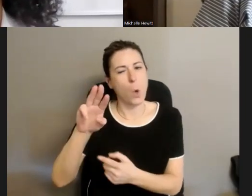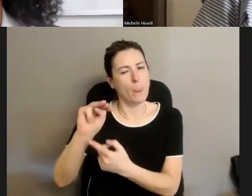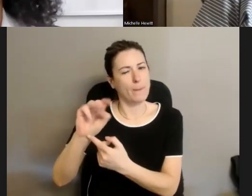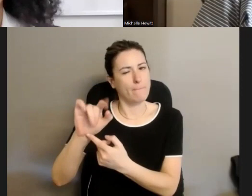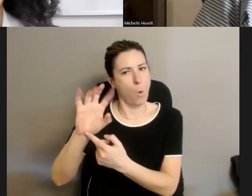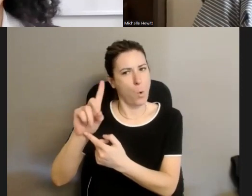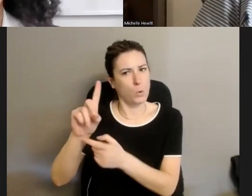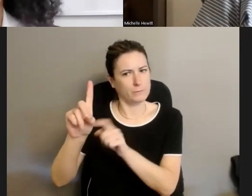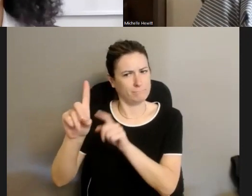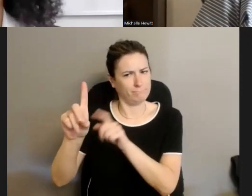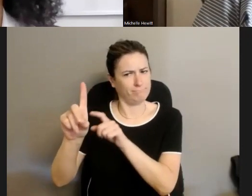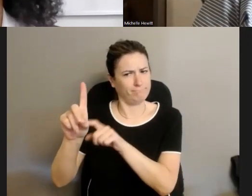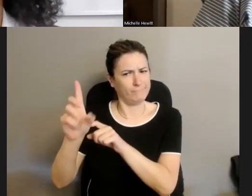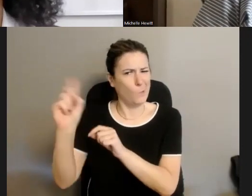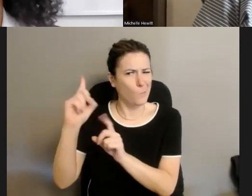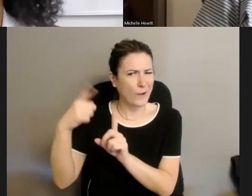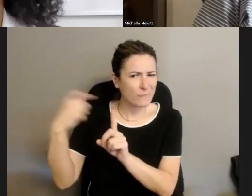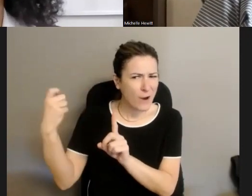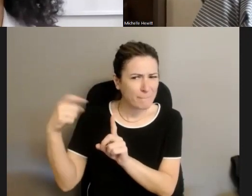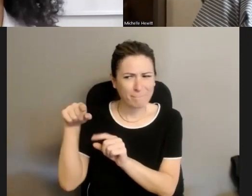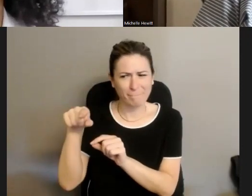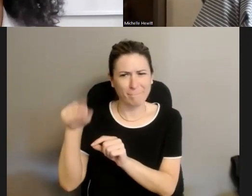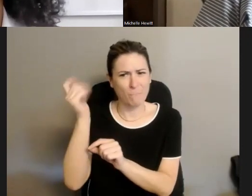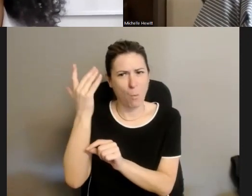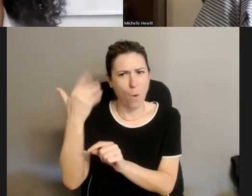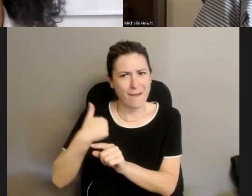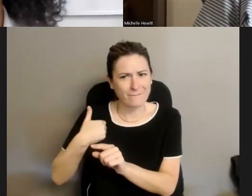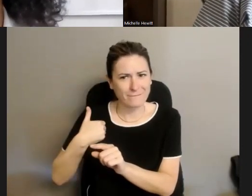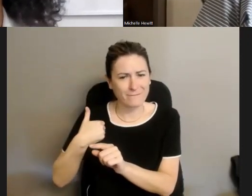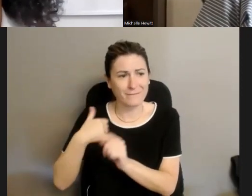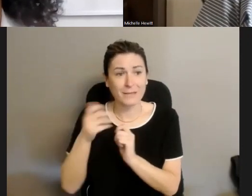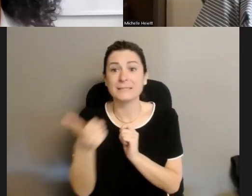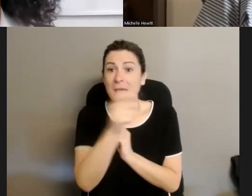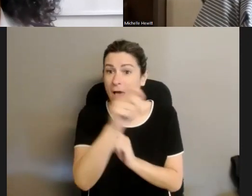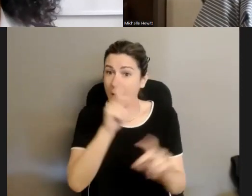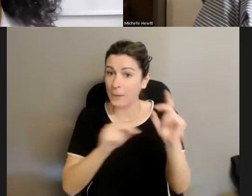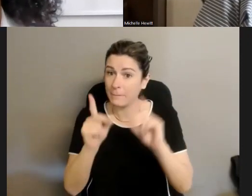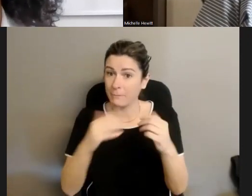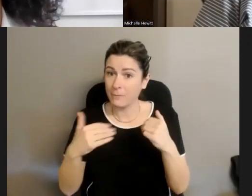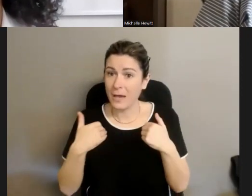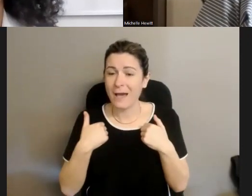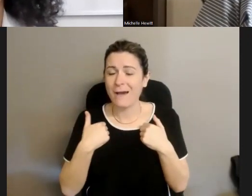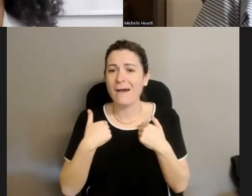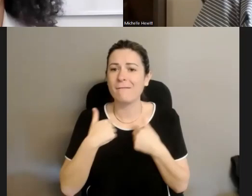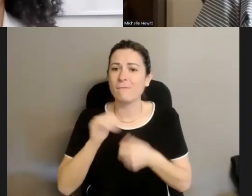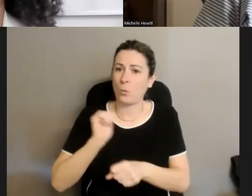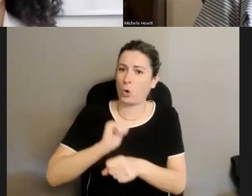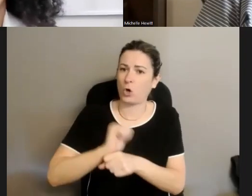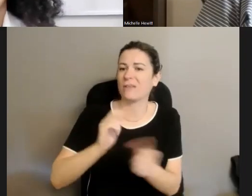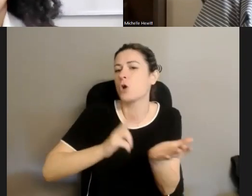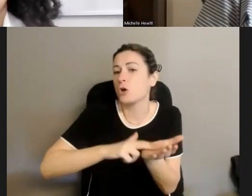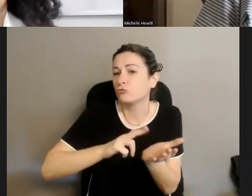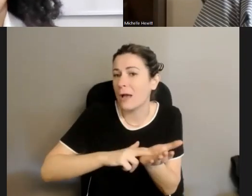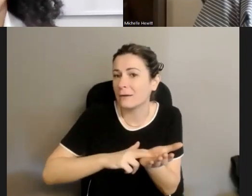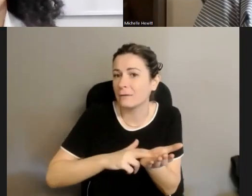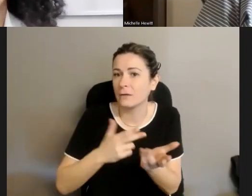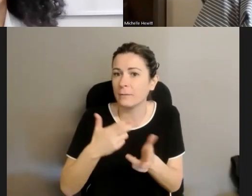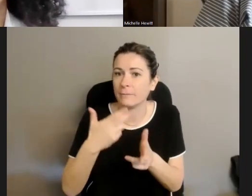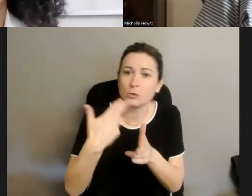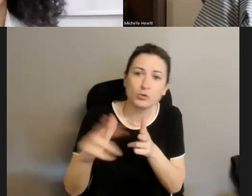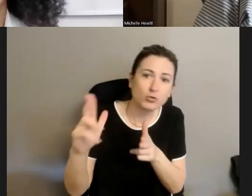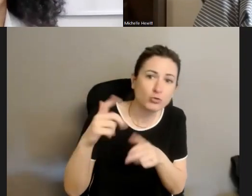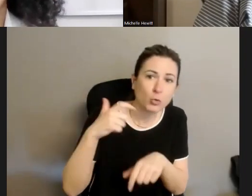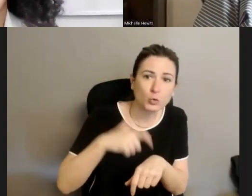are working in precarious job situations where they don't have access to things like benefits, for example, paid